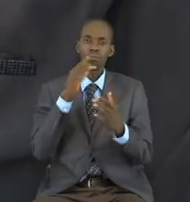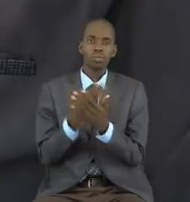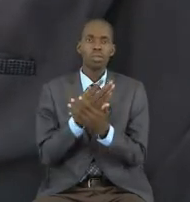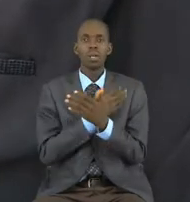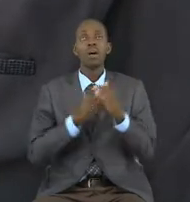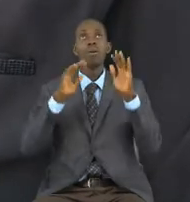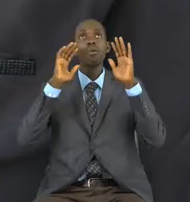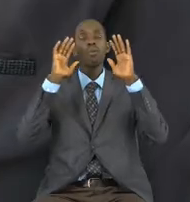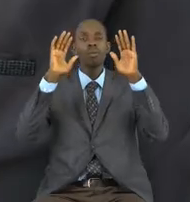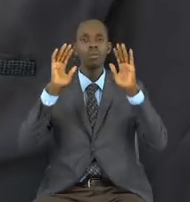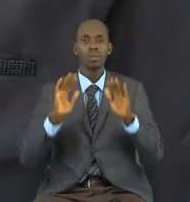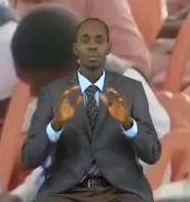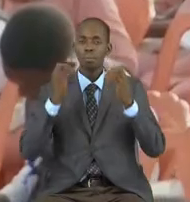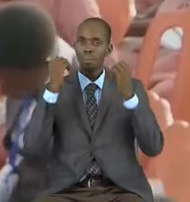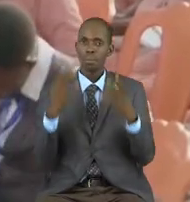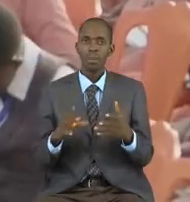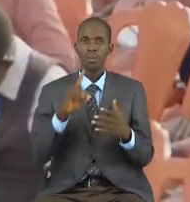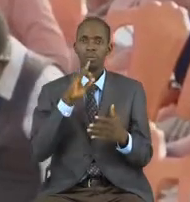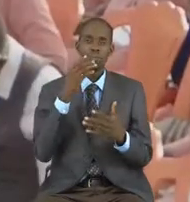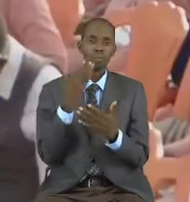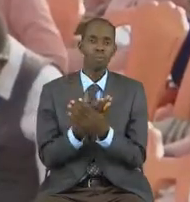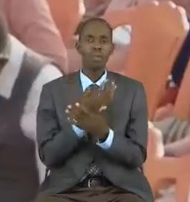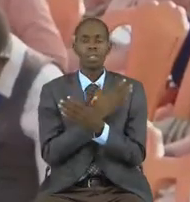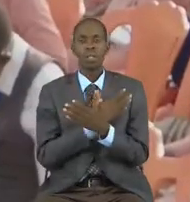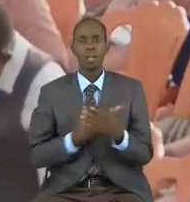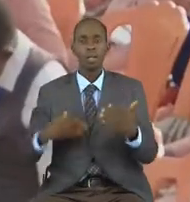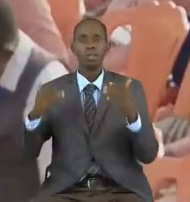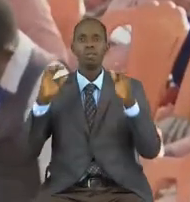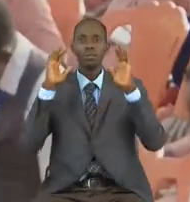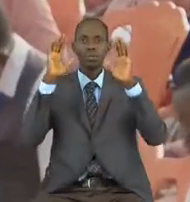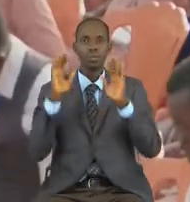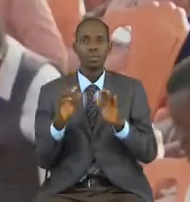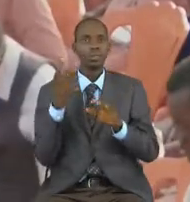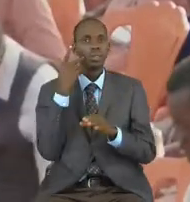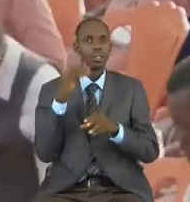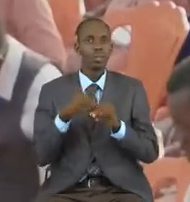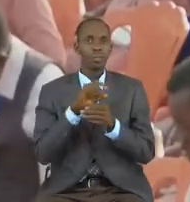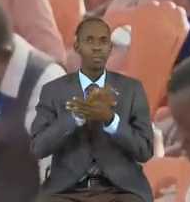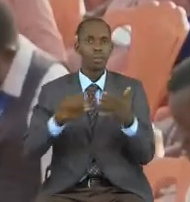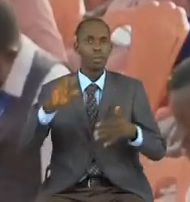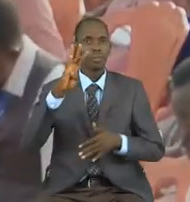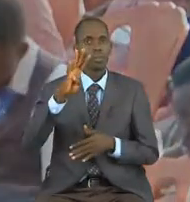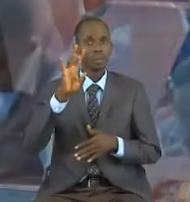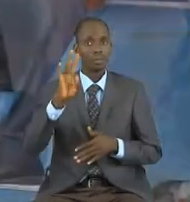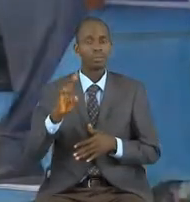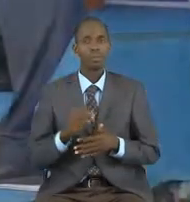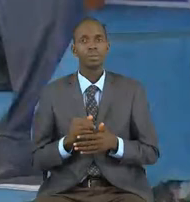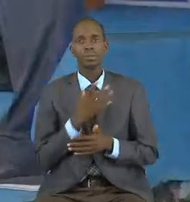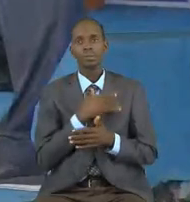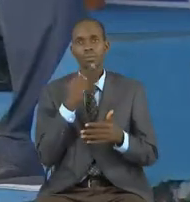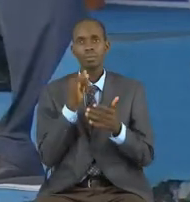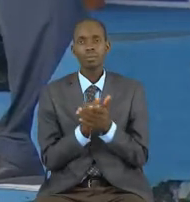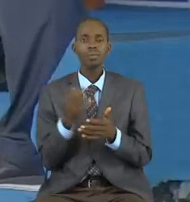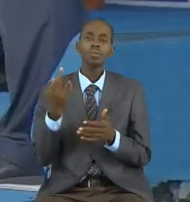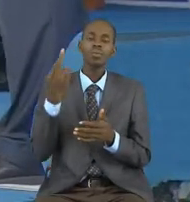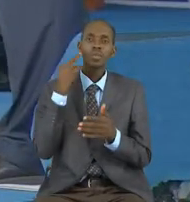many signs and many wonders. Amen. And then in verse 47, it says, we are praising God and